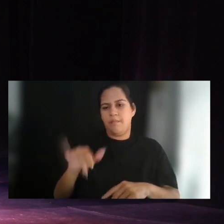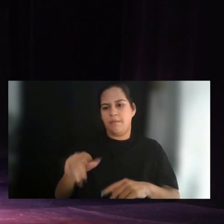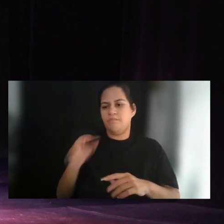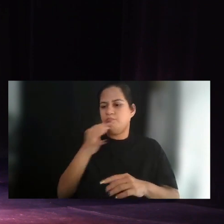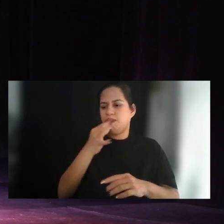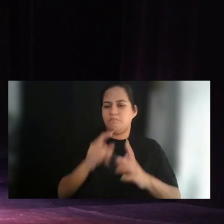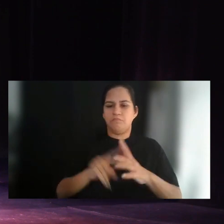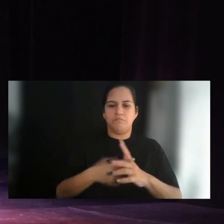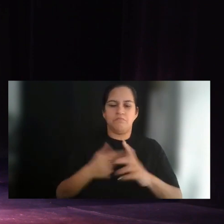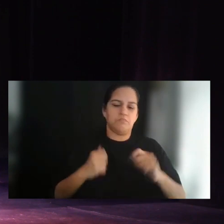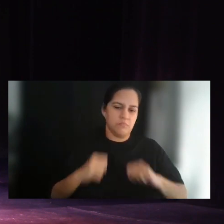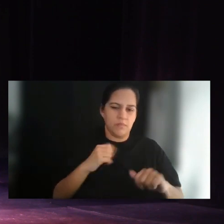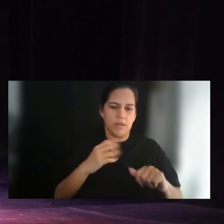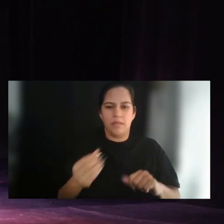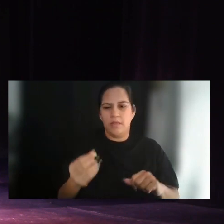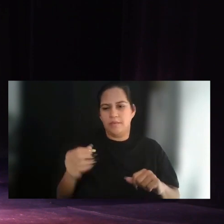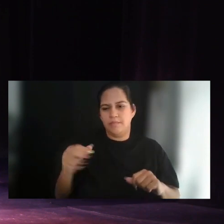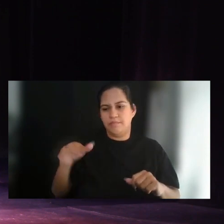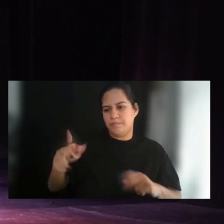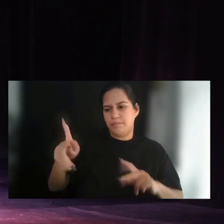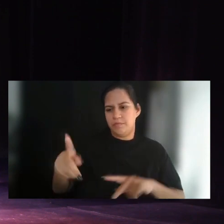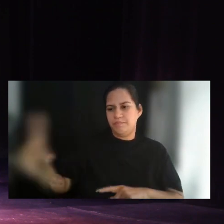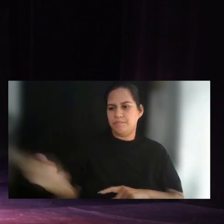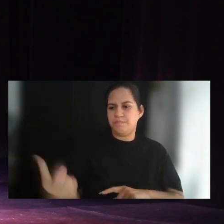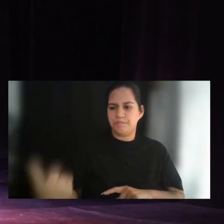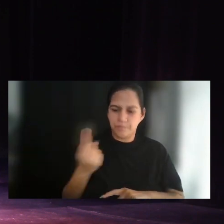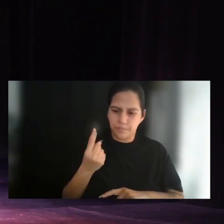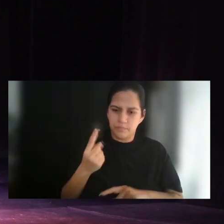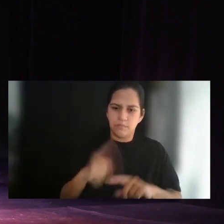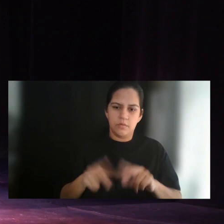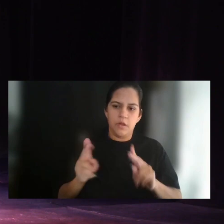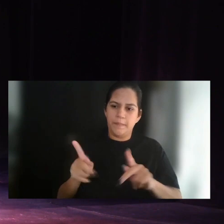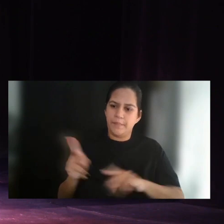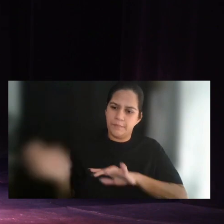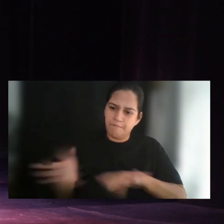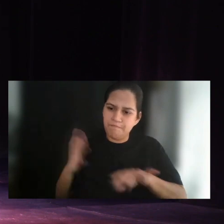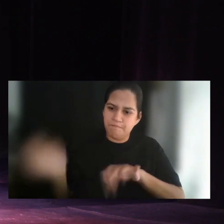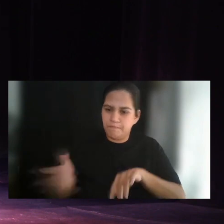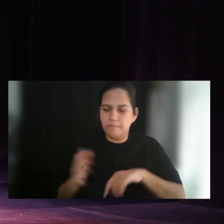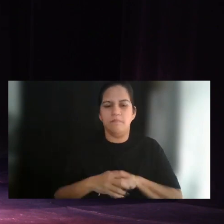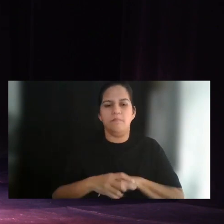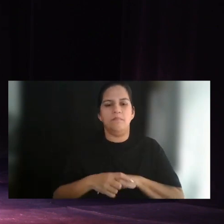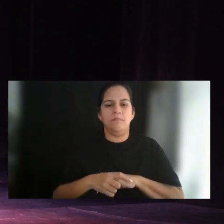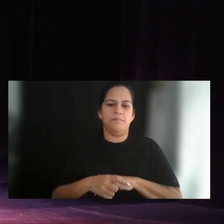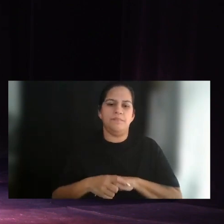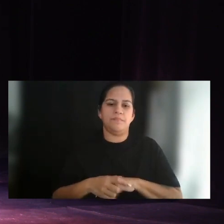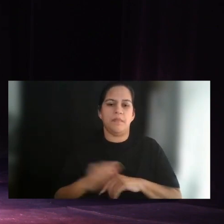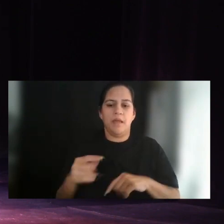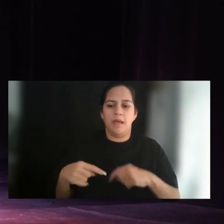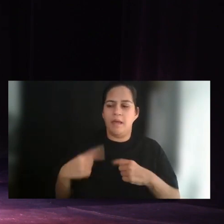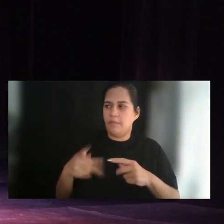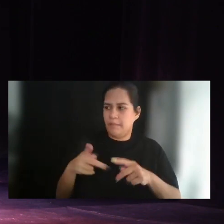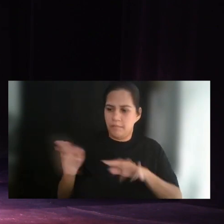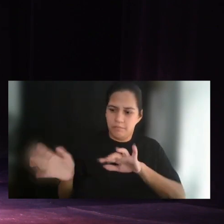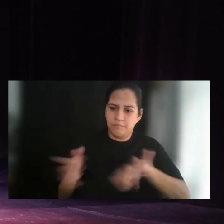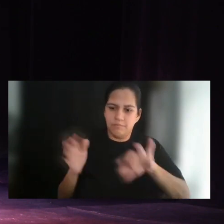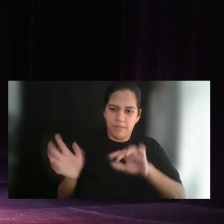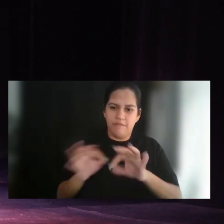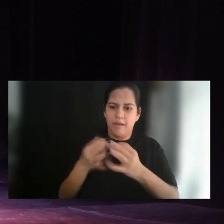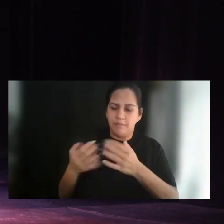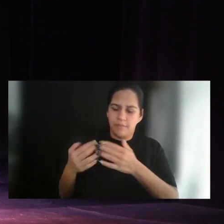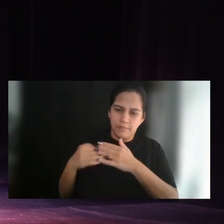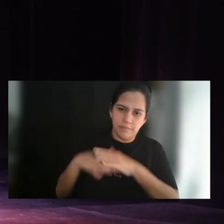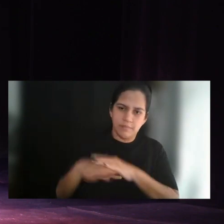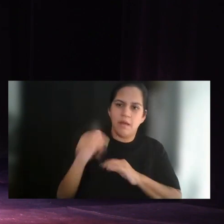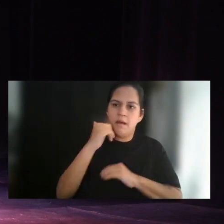panic from front of house to get things started to hurry people in. And as they're rushing people in, a family walks in, an auntie, an uncle, a grandma,